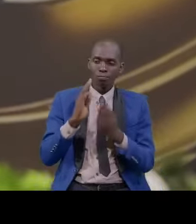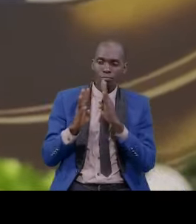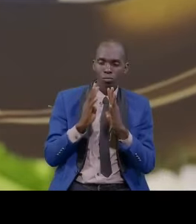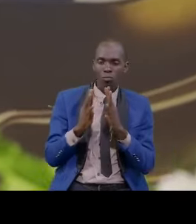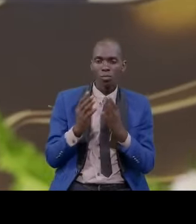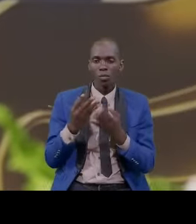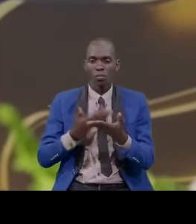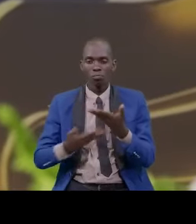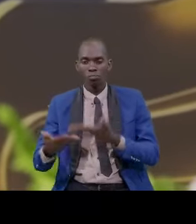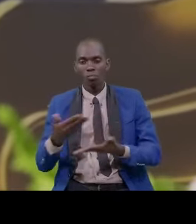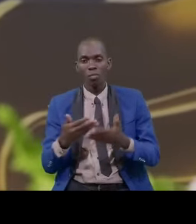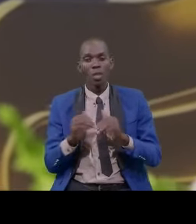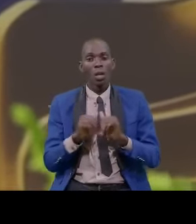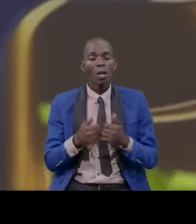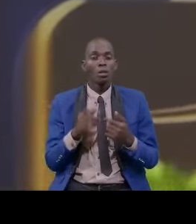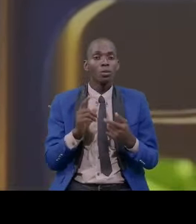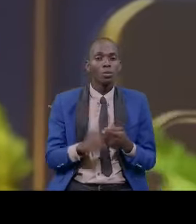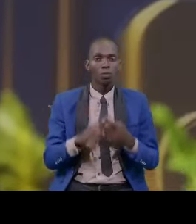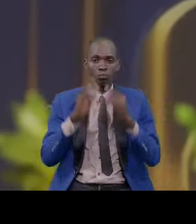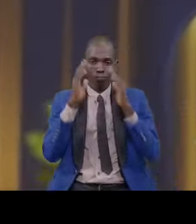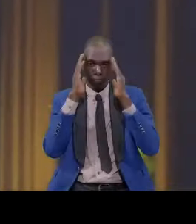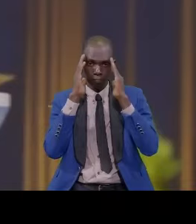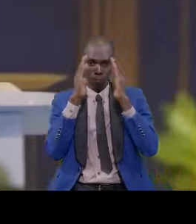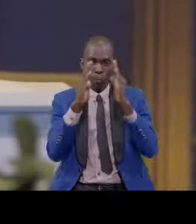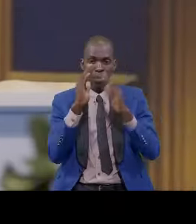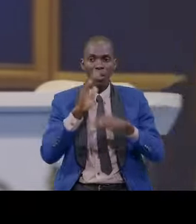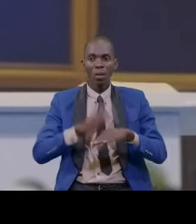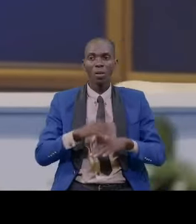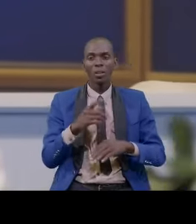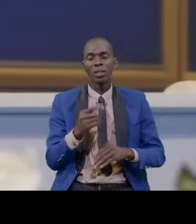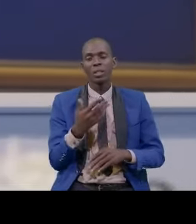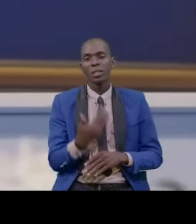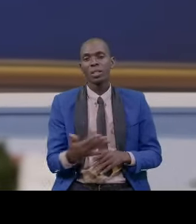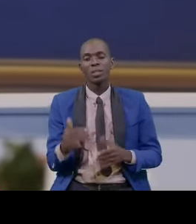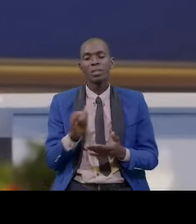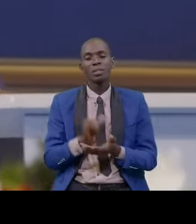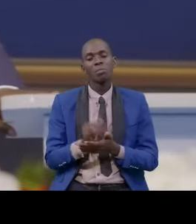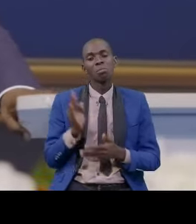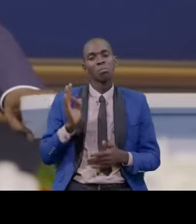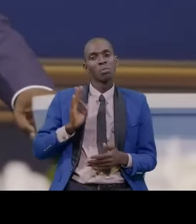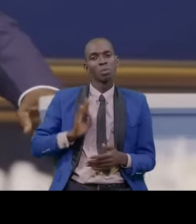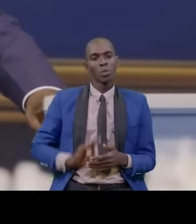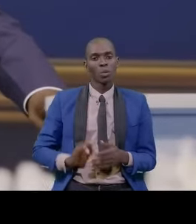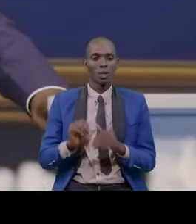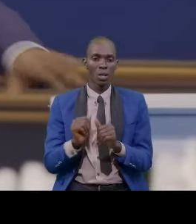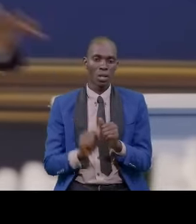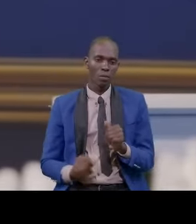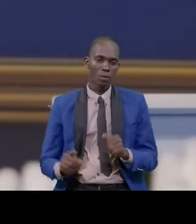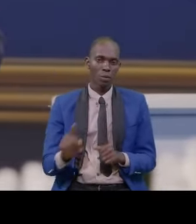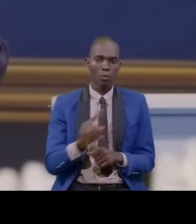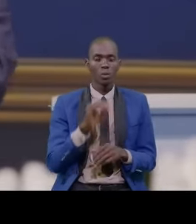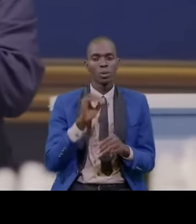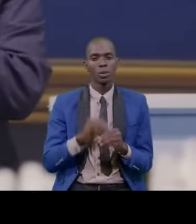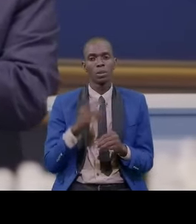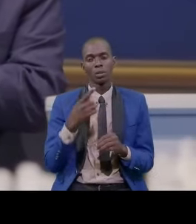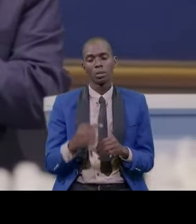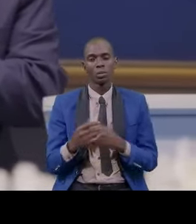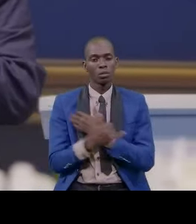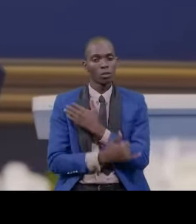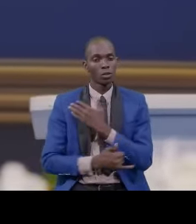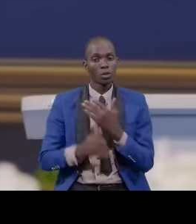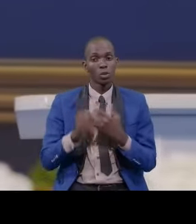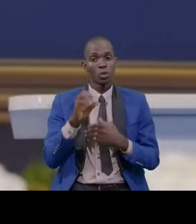how to concentrate on the things that benefit everybody in the nation. And so the believers